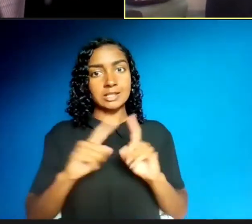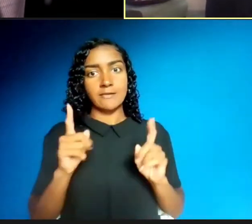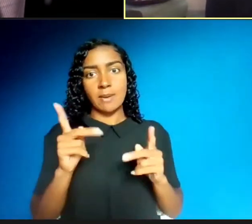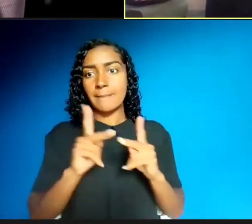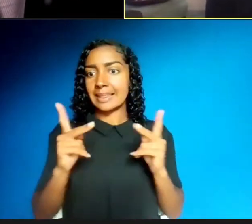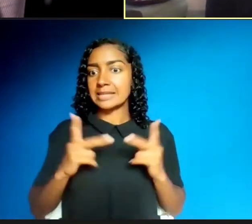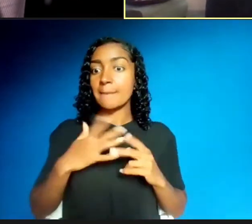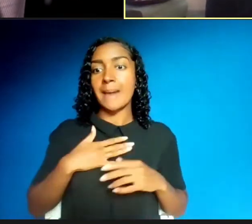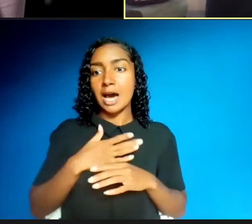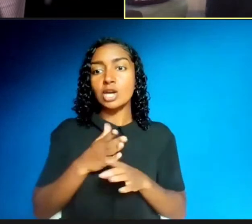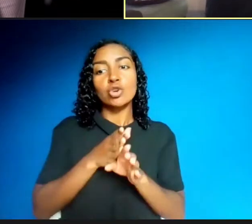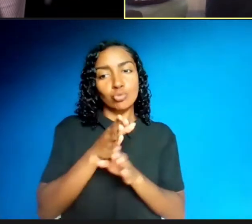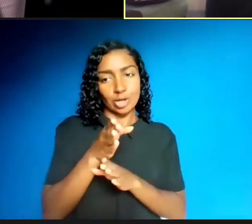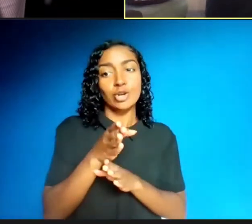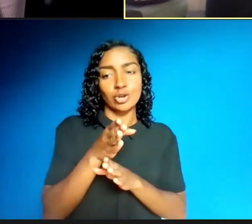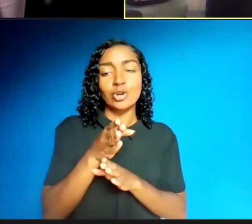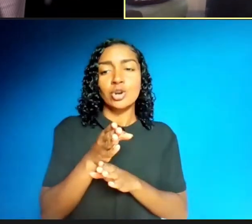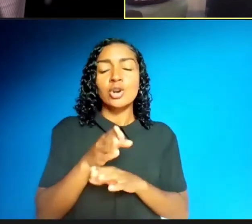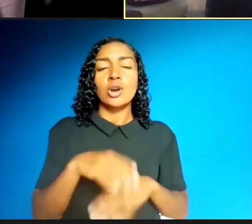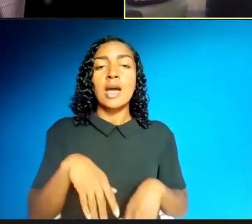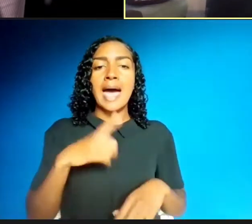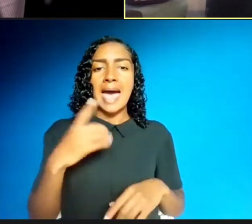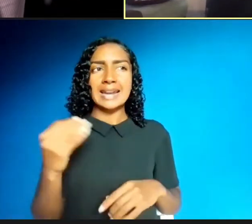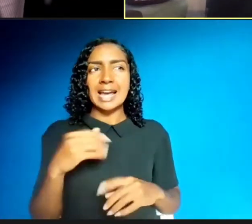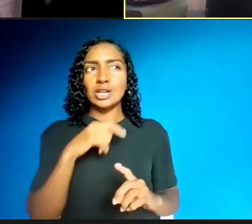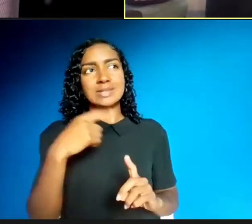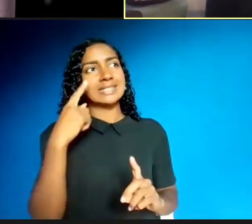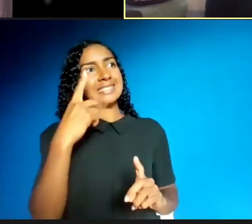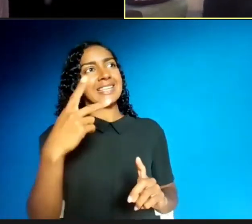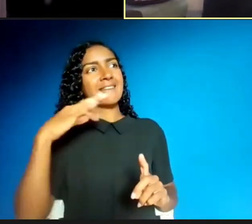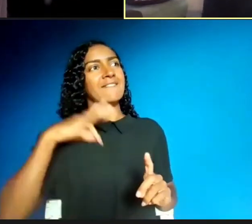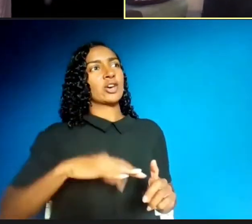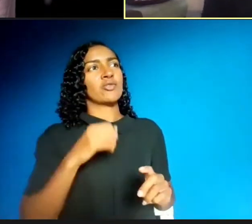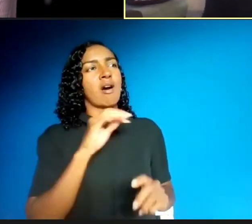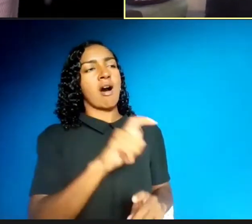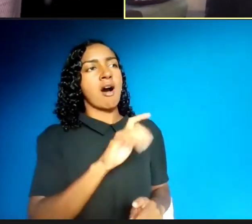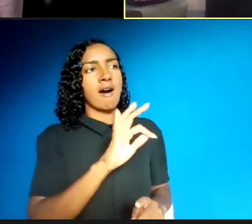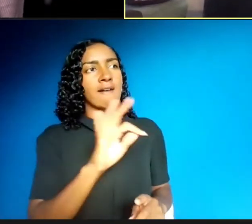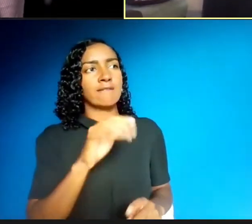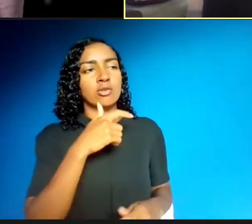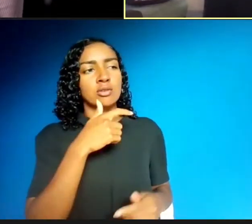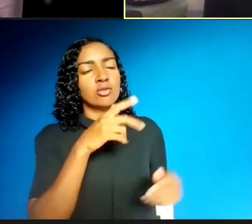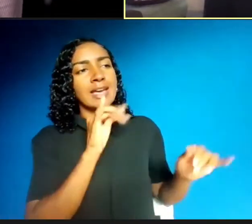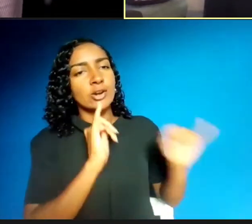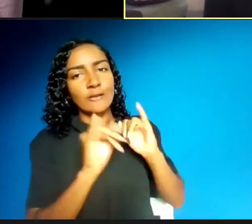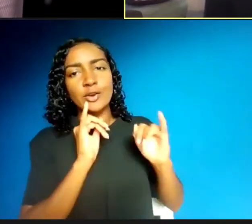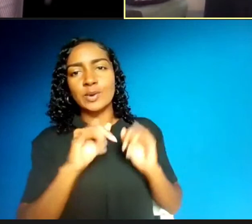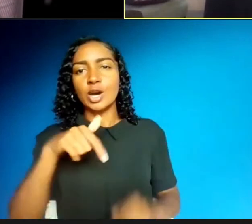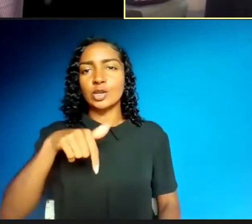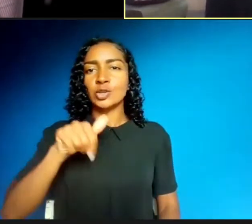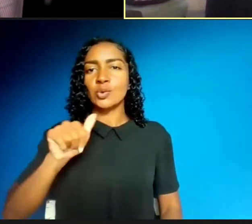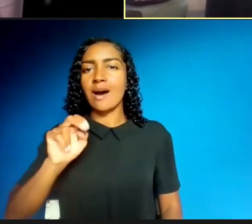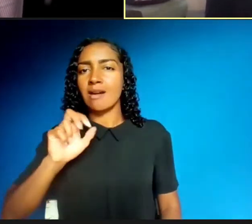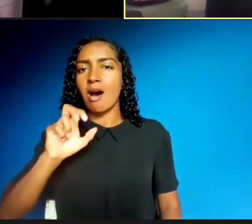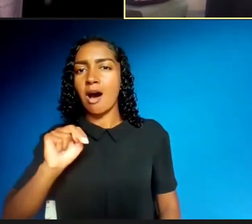I would see the value in sitting down with a QAnon person. Like, I don't know that I would see the value in, like, I can talk about the ideas, but I don't think I see the value